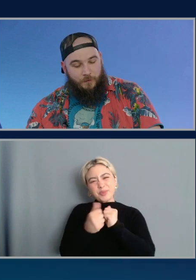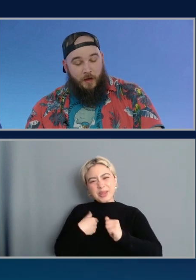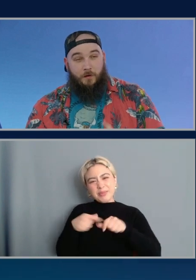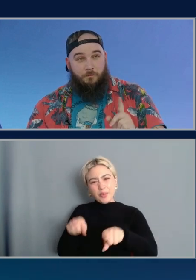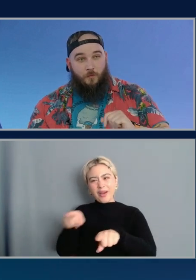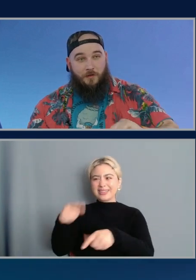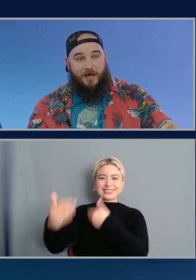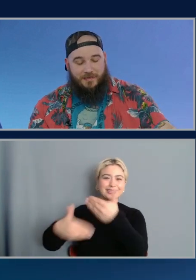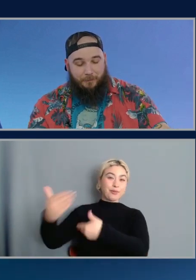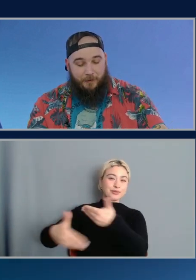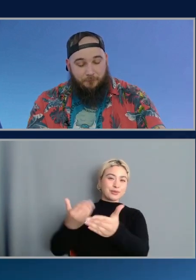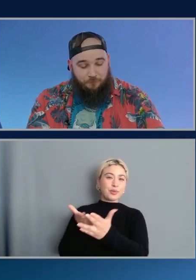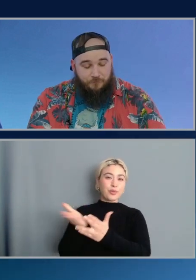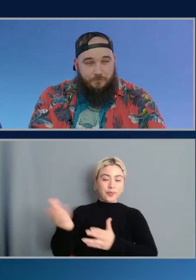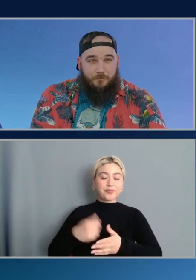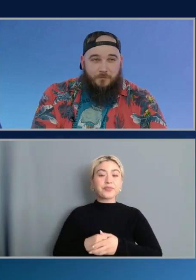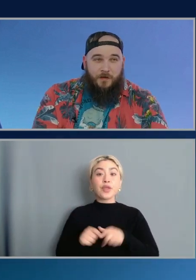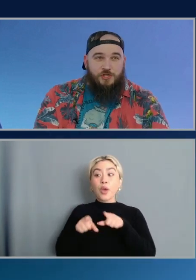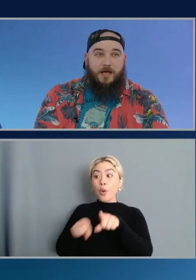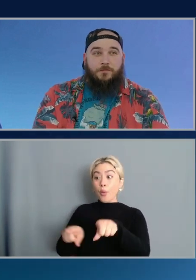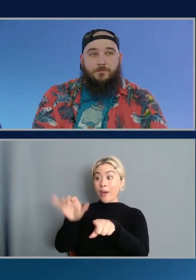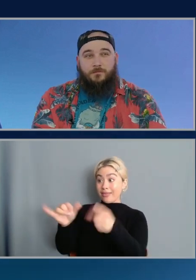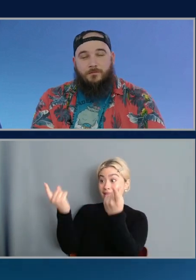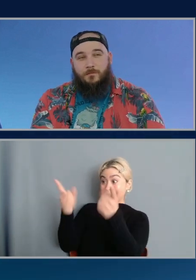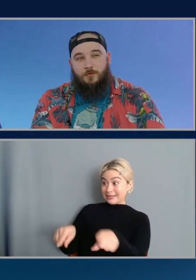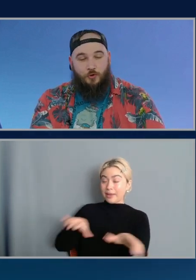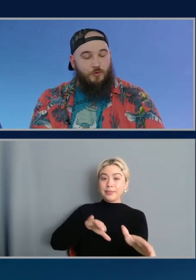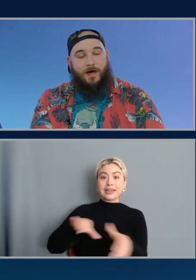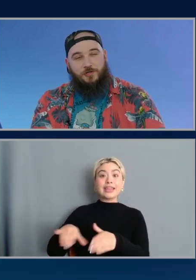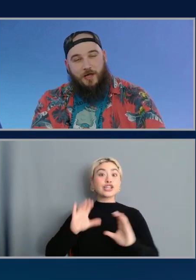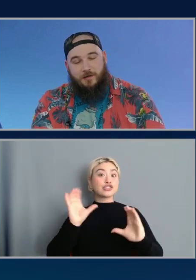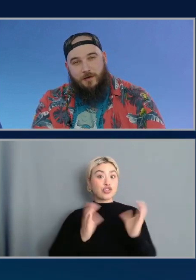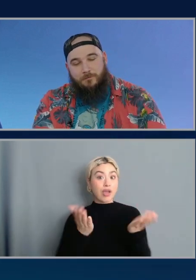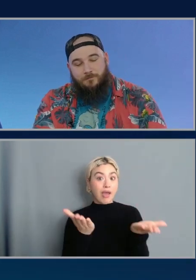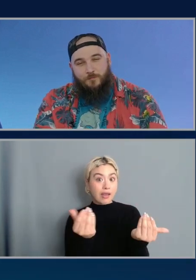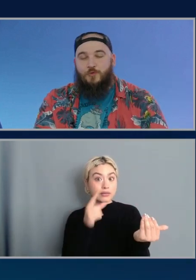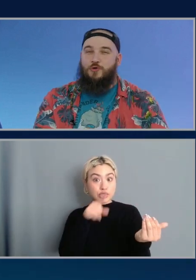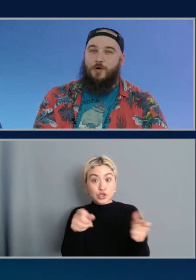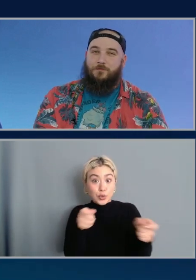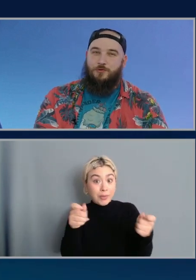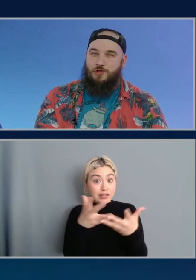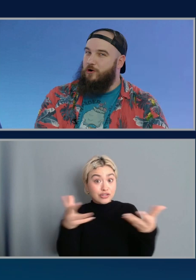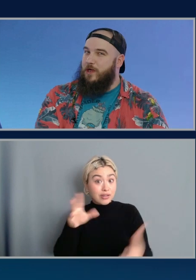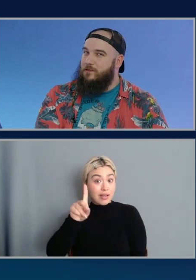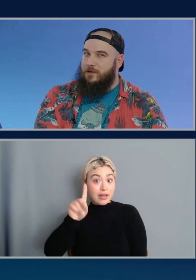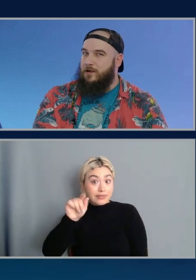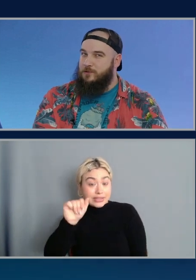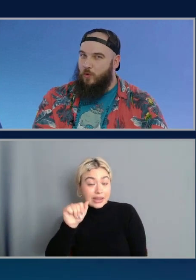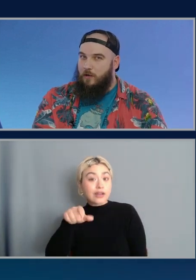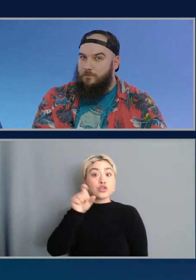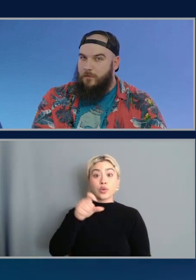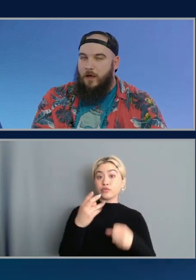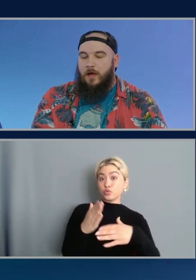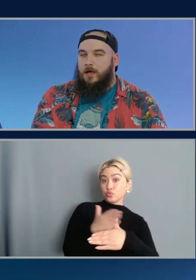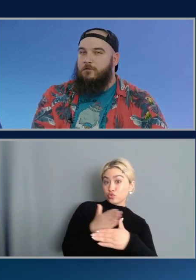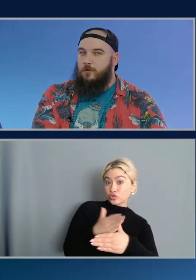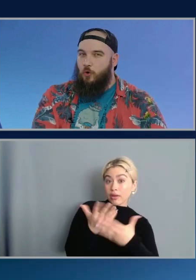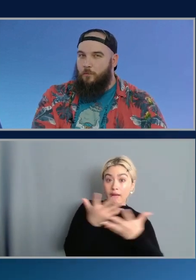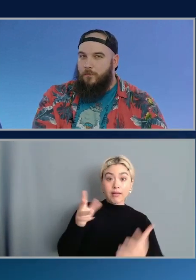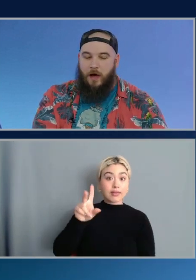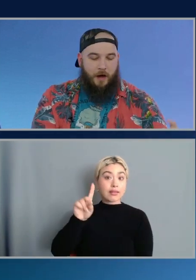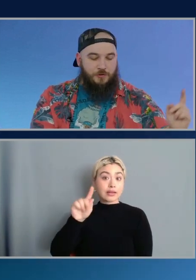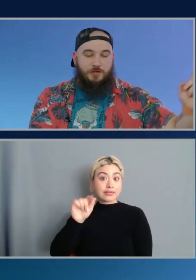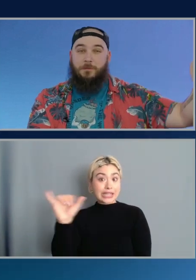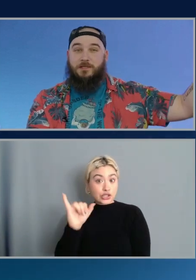through. While that is happening, chat. Do you manage a lot of data? Do you have to share a lot of data as well? If you